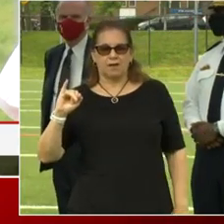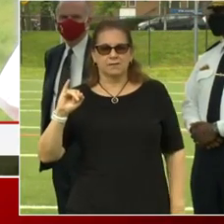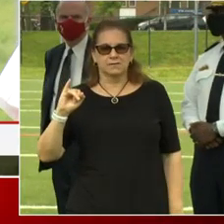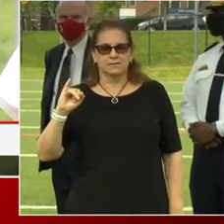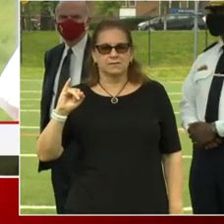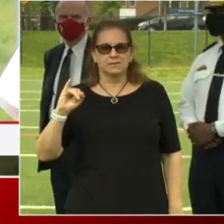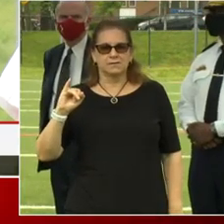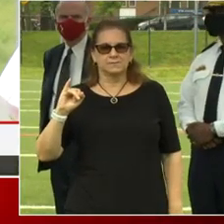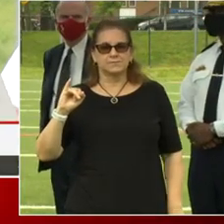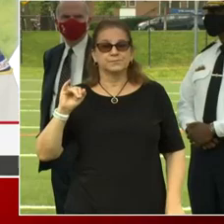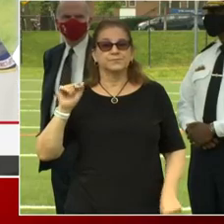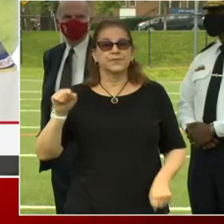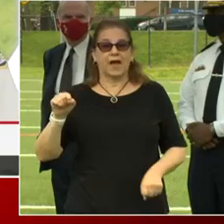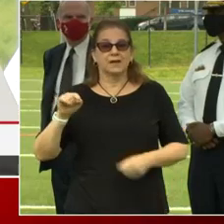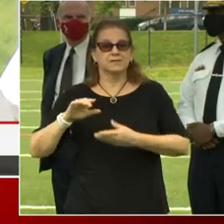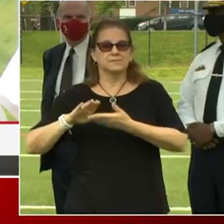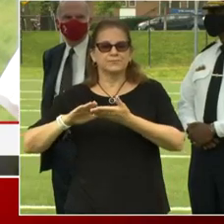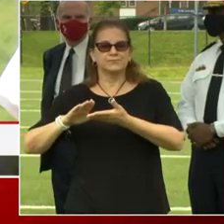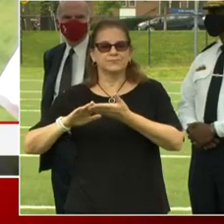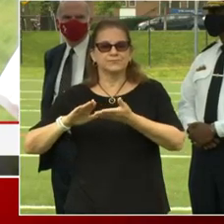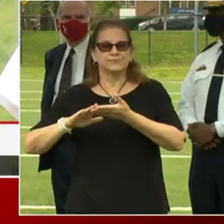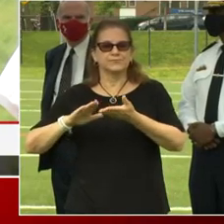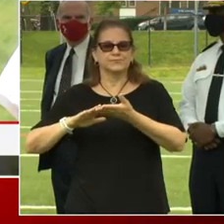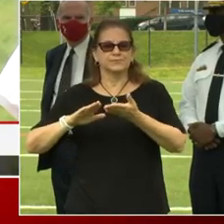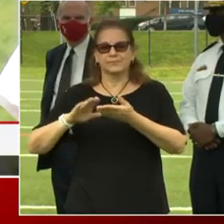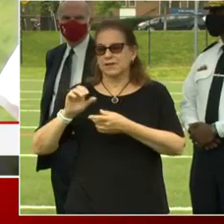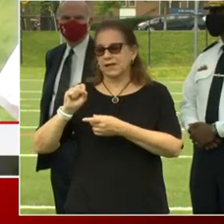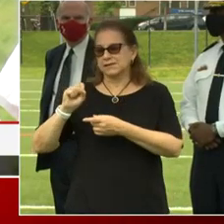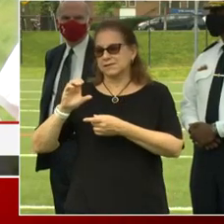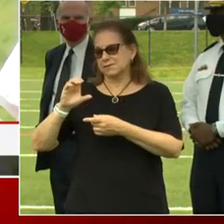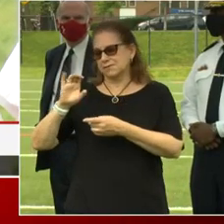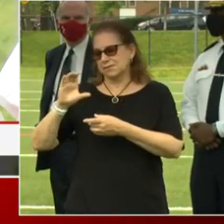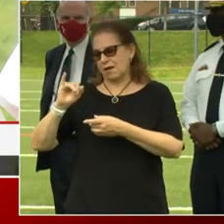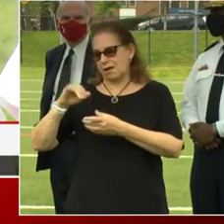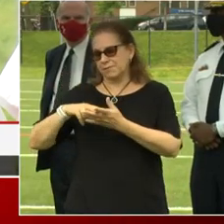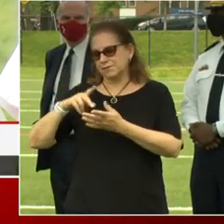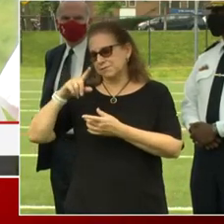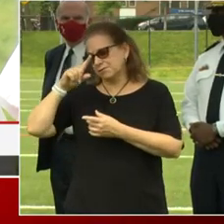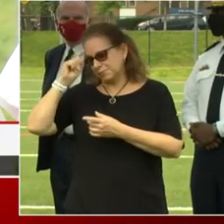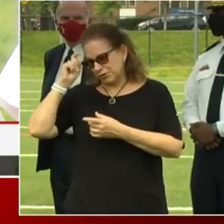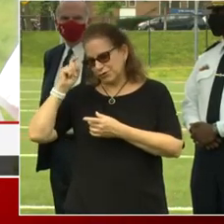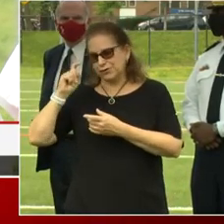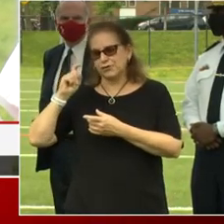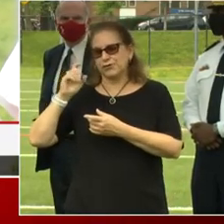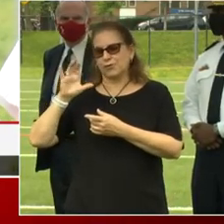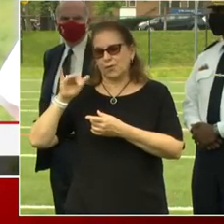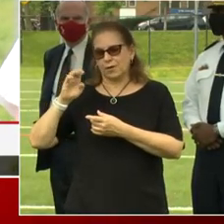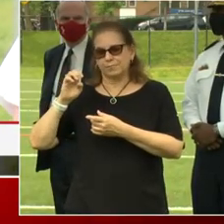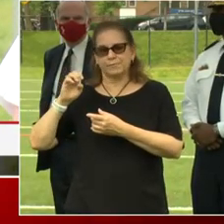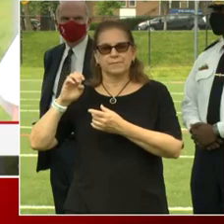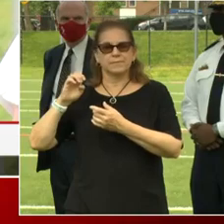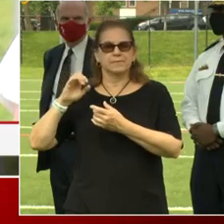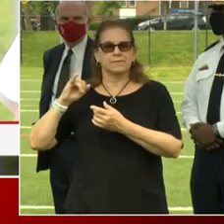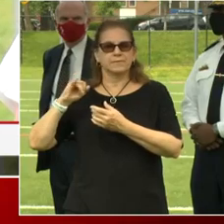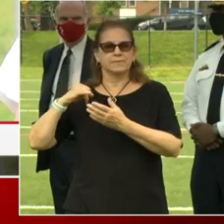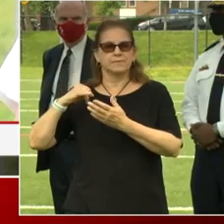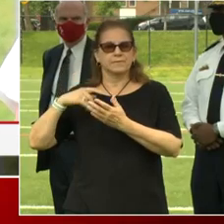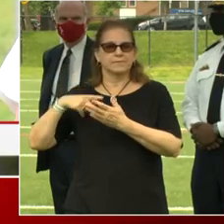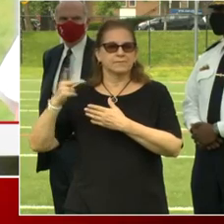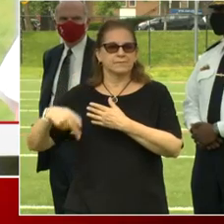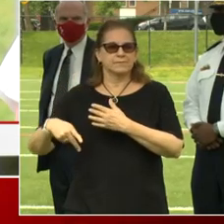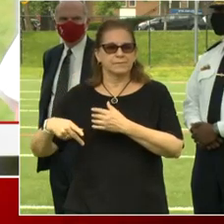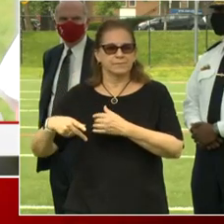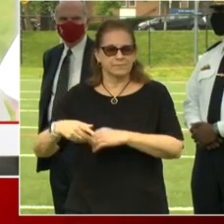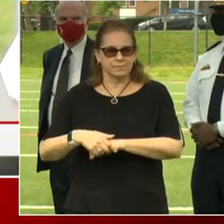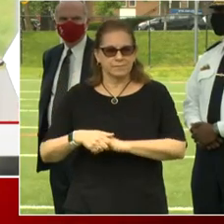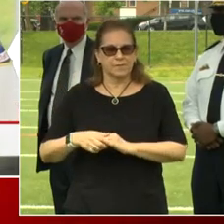31st. As a reminder, during our Summer Crime Initiative, MPD identifies 6 focus areas that have historically experienced a high density